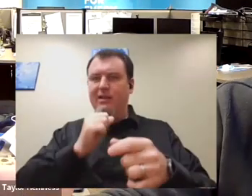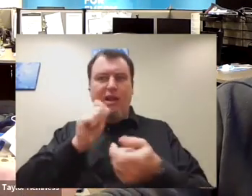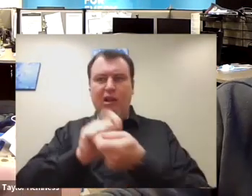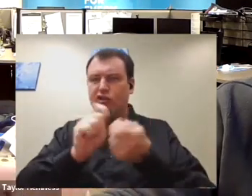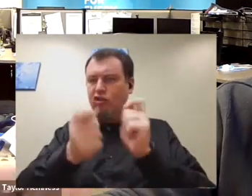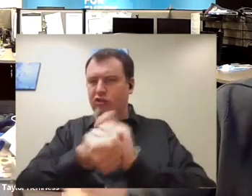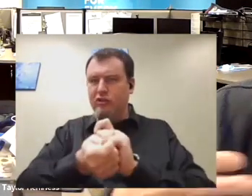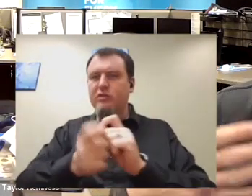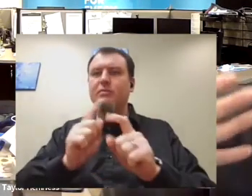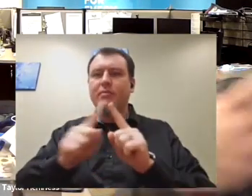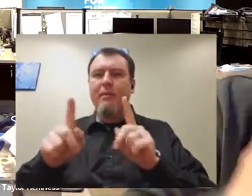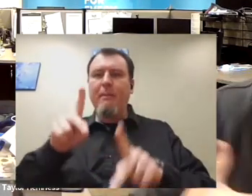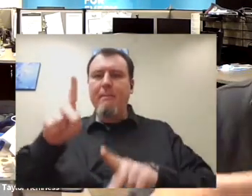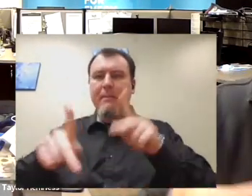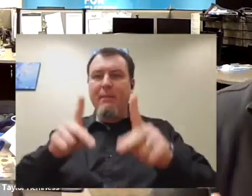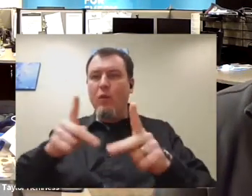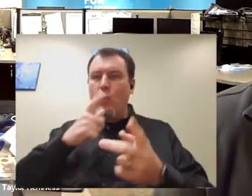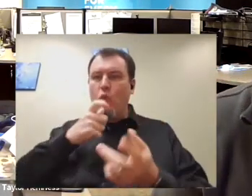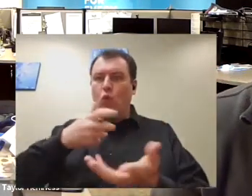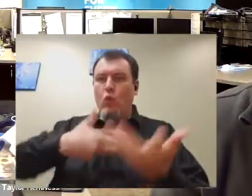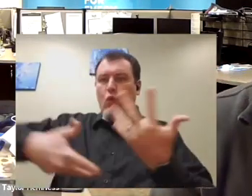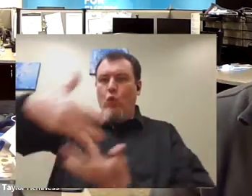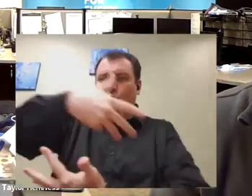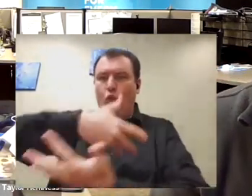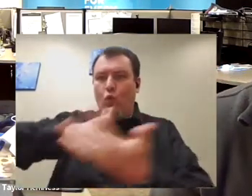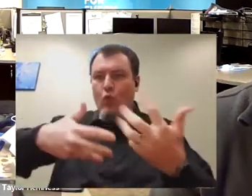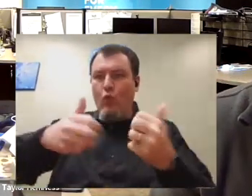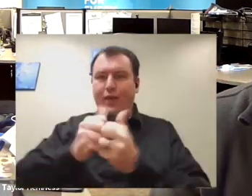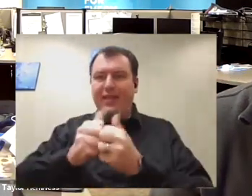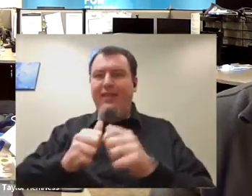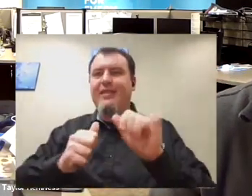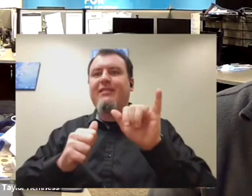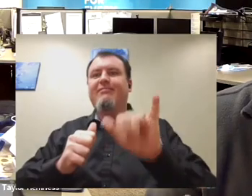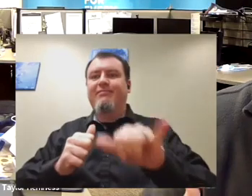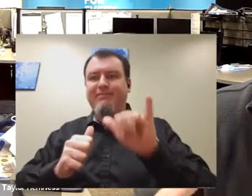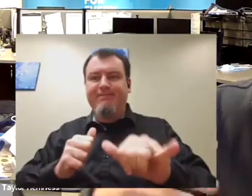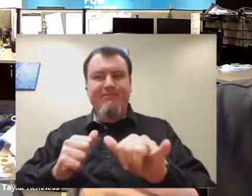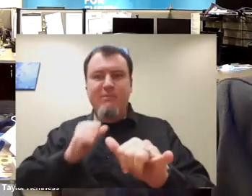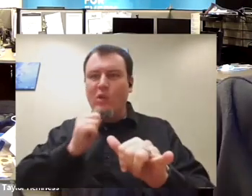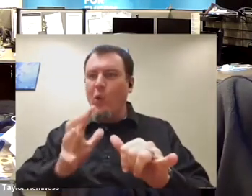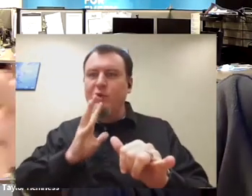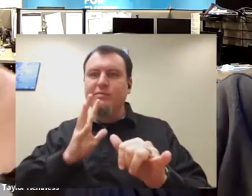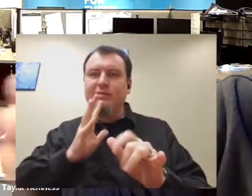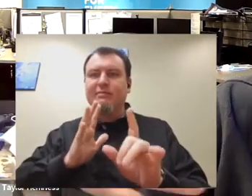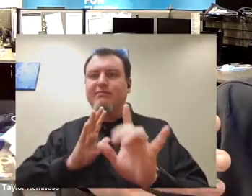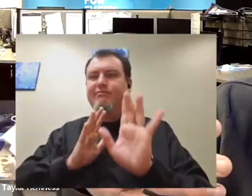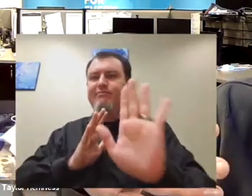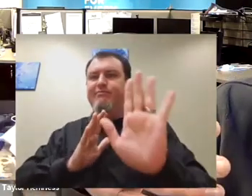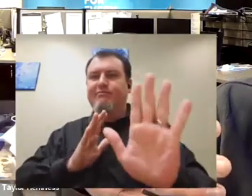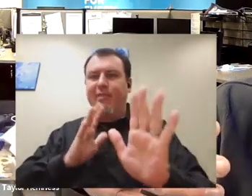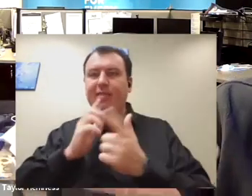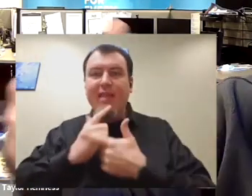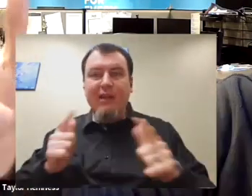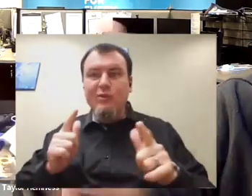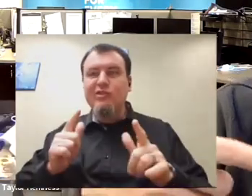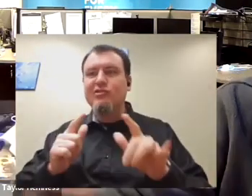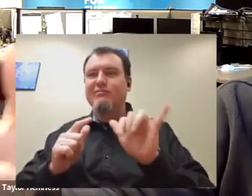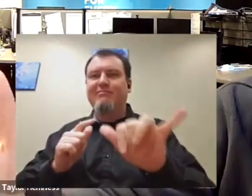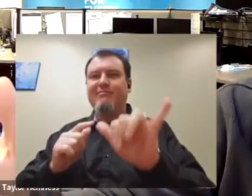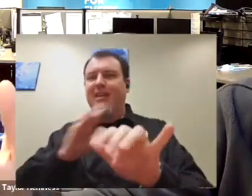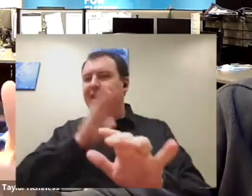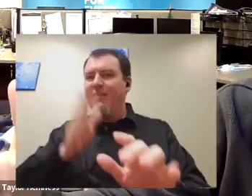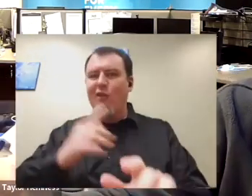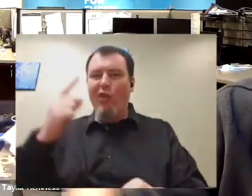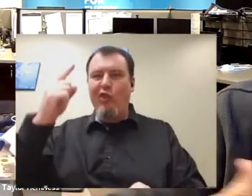the stage. My faith itself is not changed, but the people who I'm sharing it